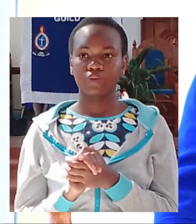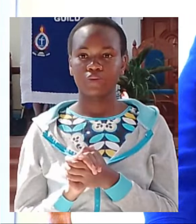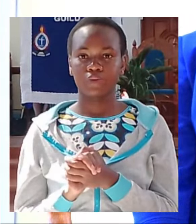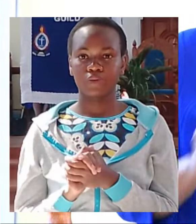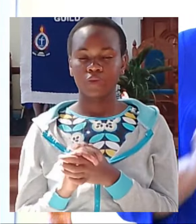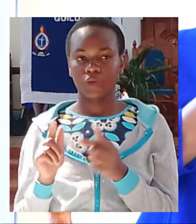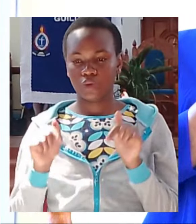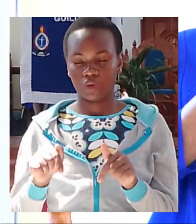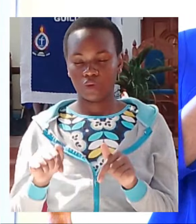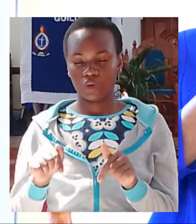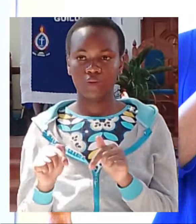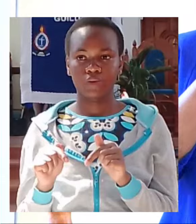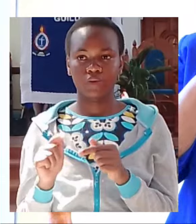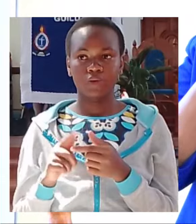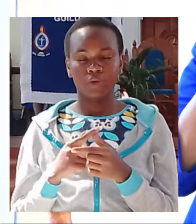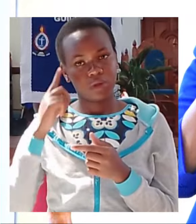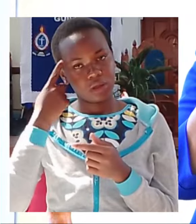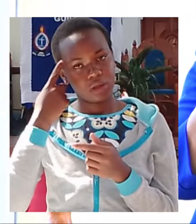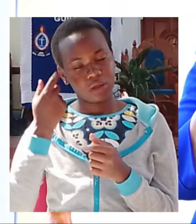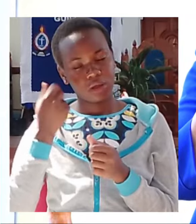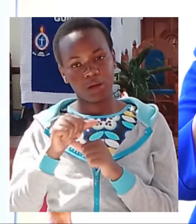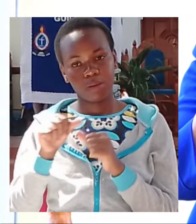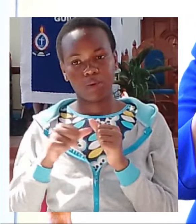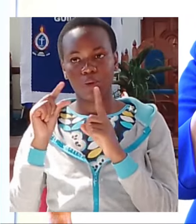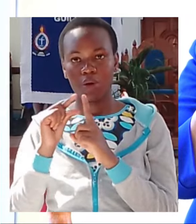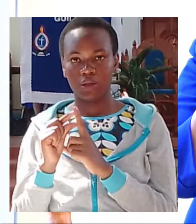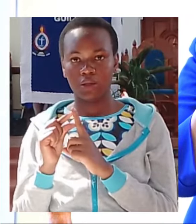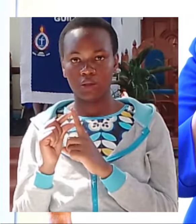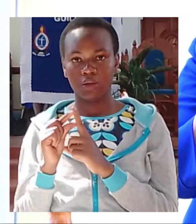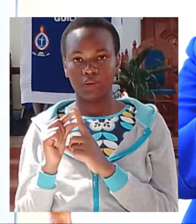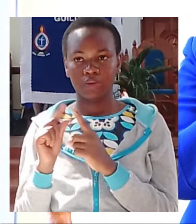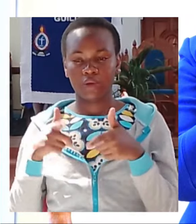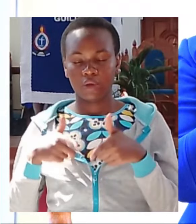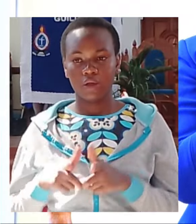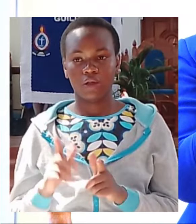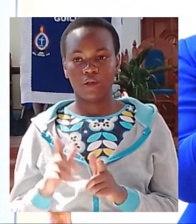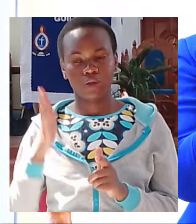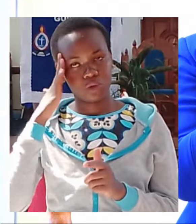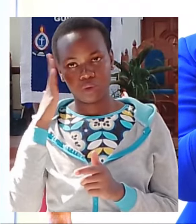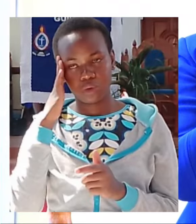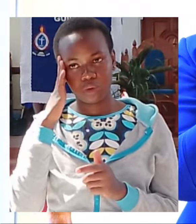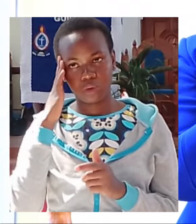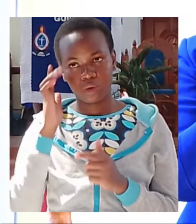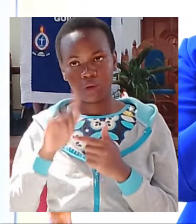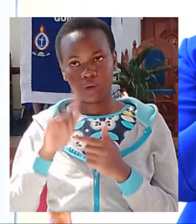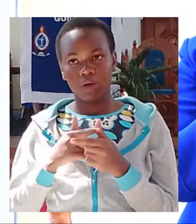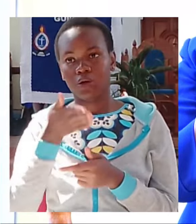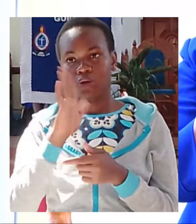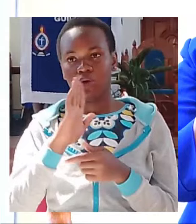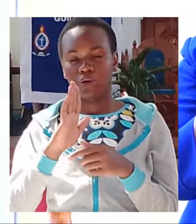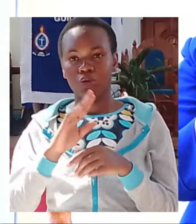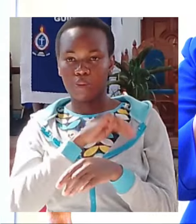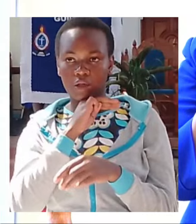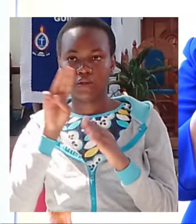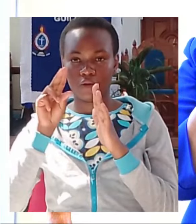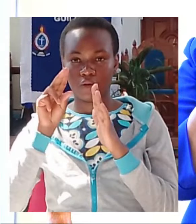Today, as we think about this word, let us know that our God is so merciful